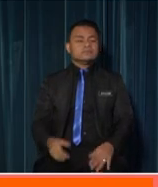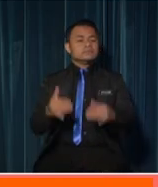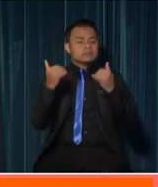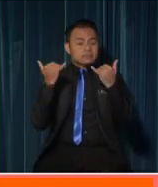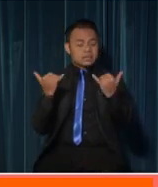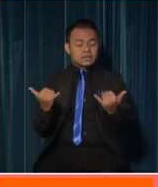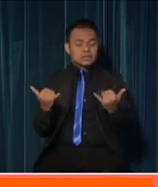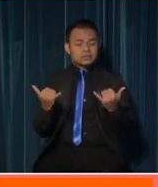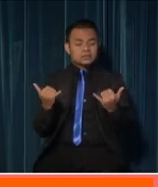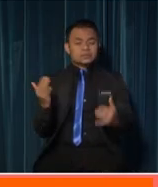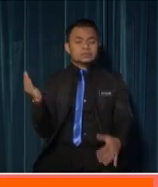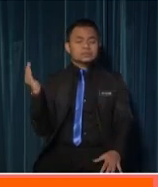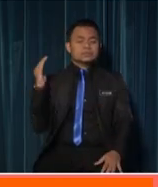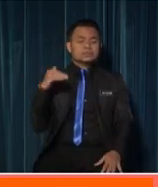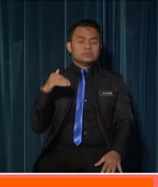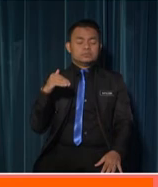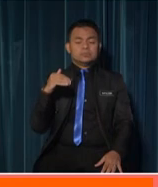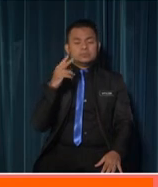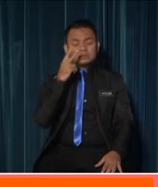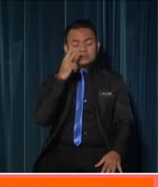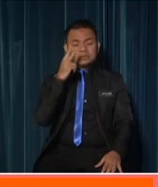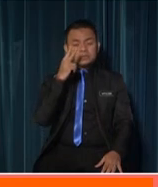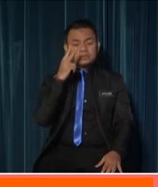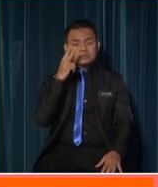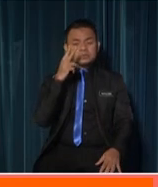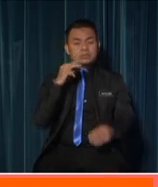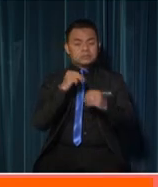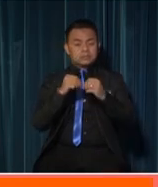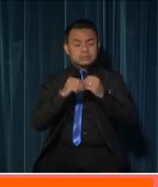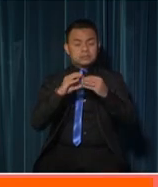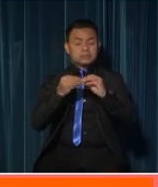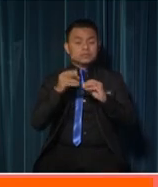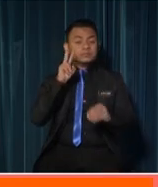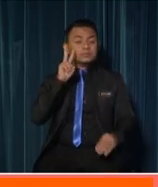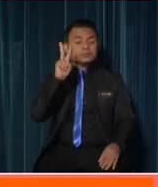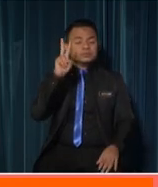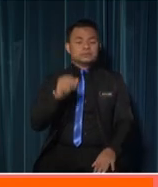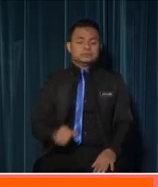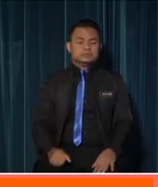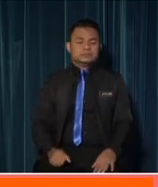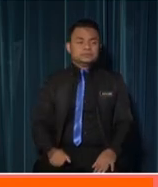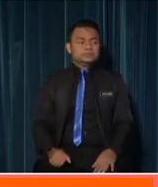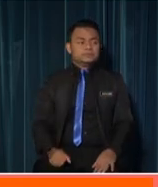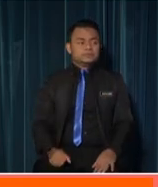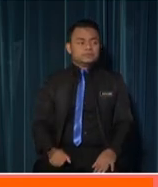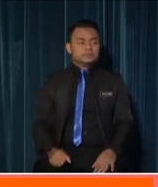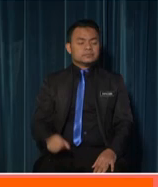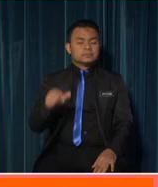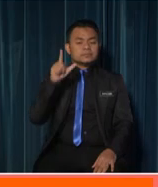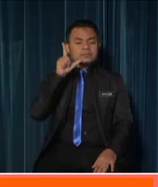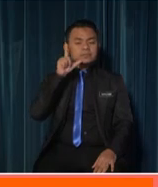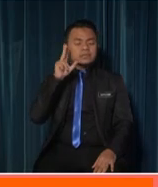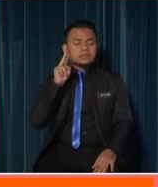Now, let's solve the second problem. Lina reads her